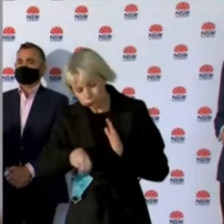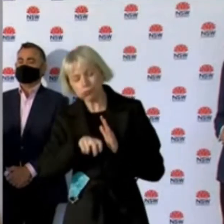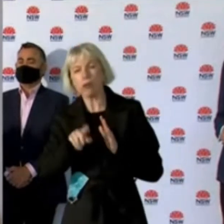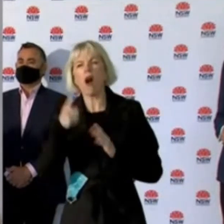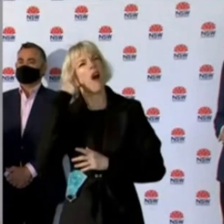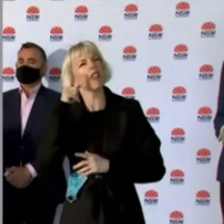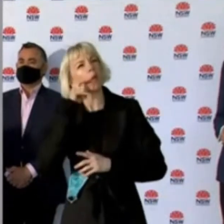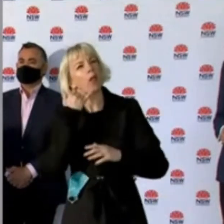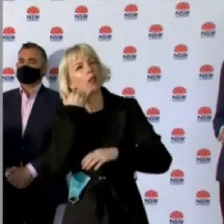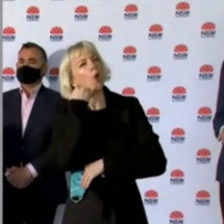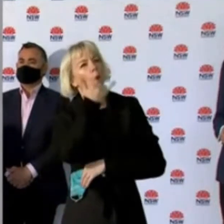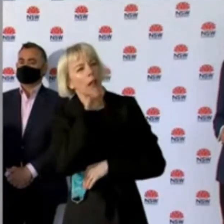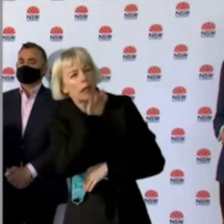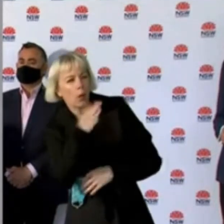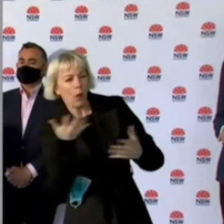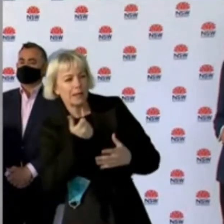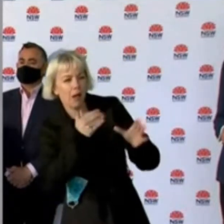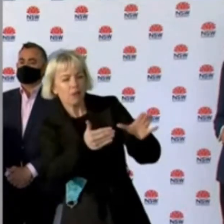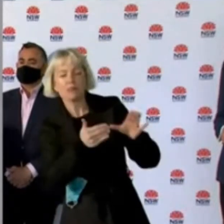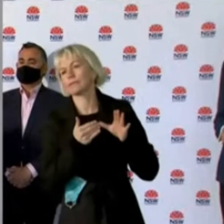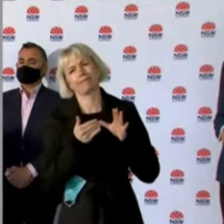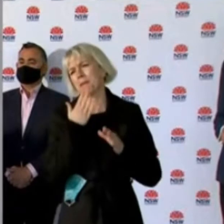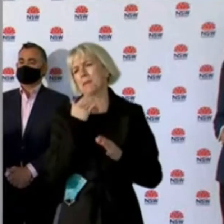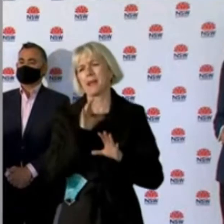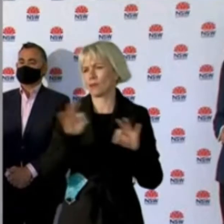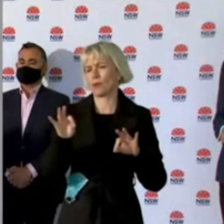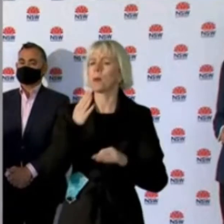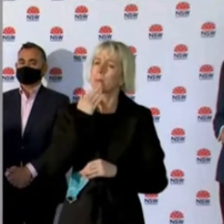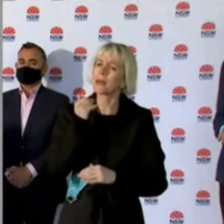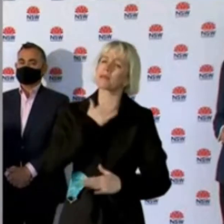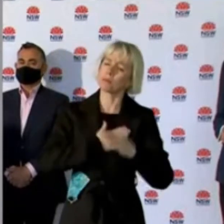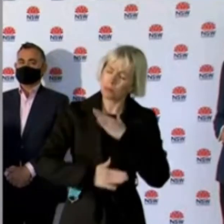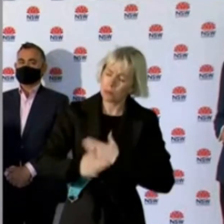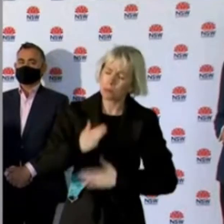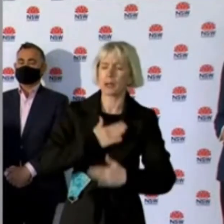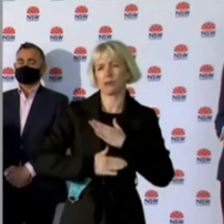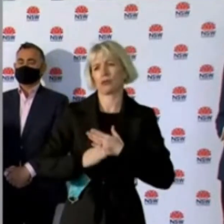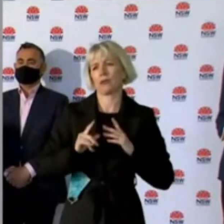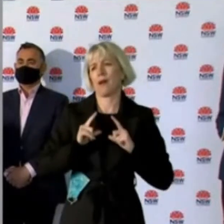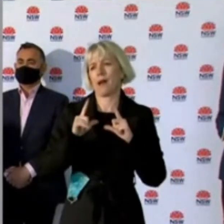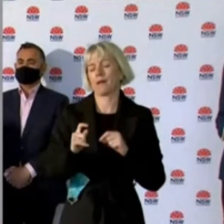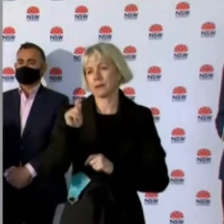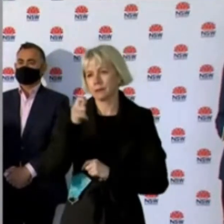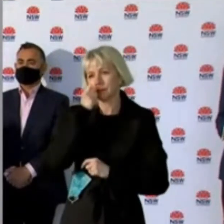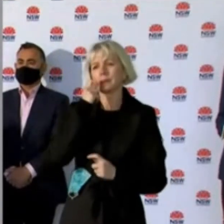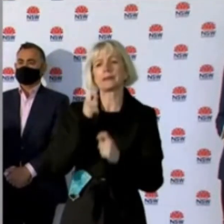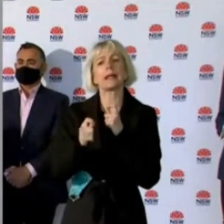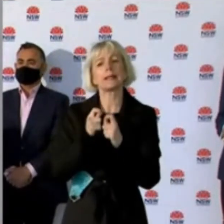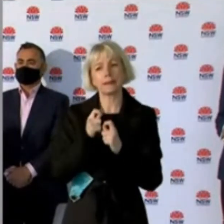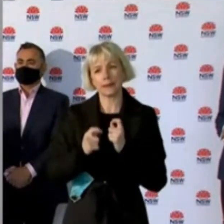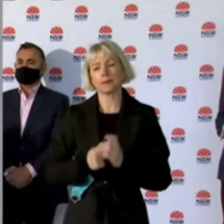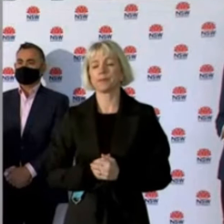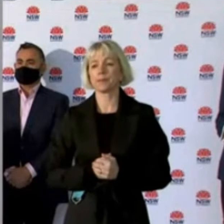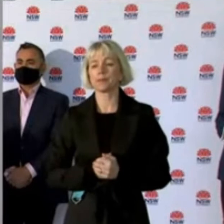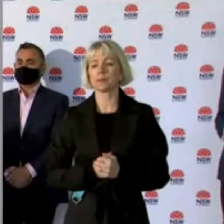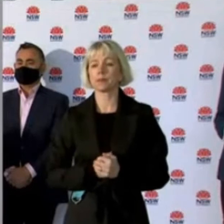from their work. So just to have some patience. Public health also, to let you know, will hear about